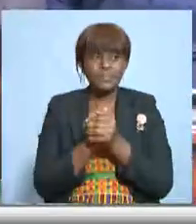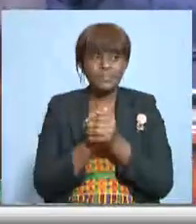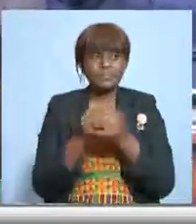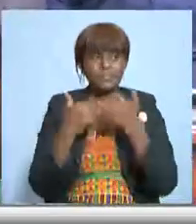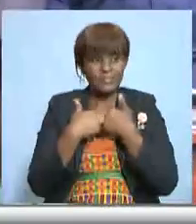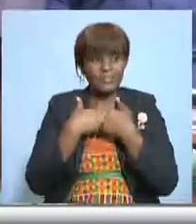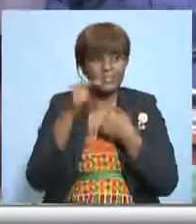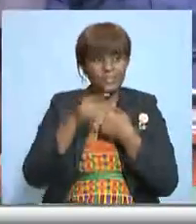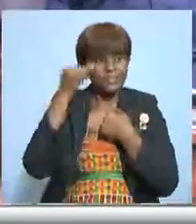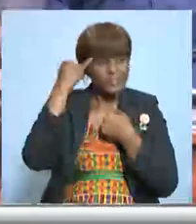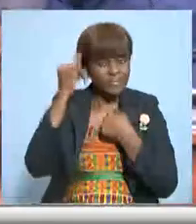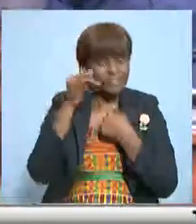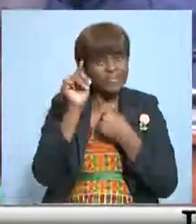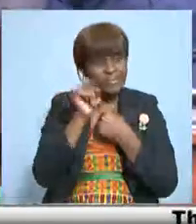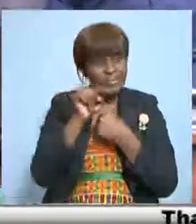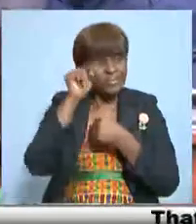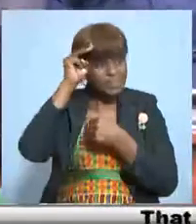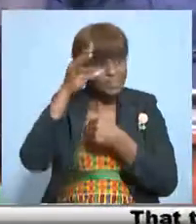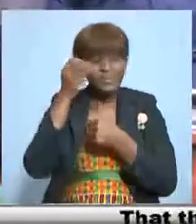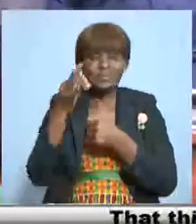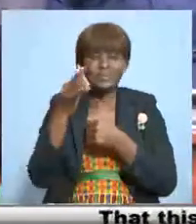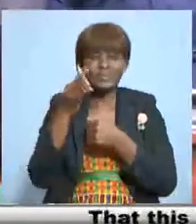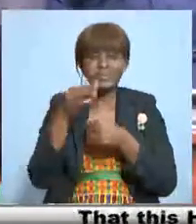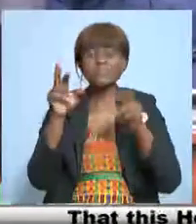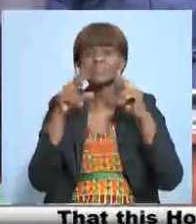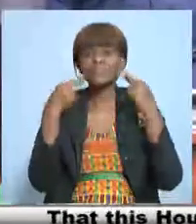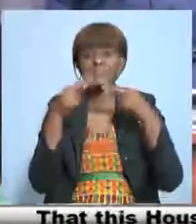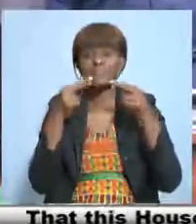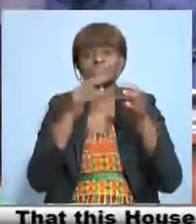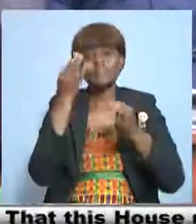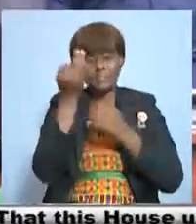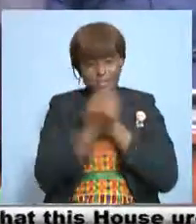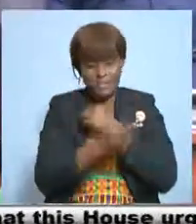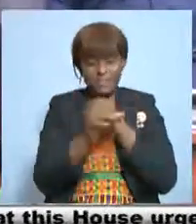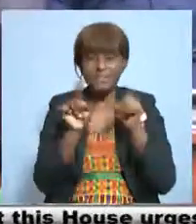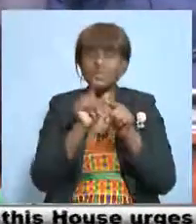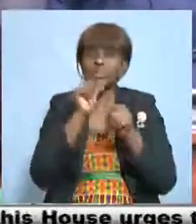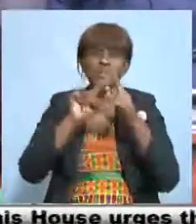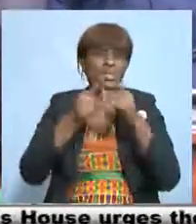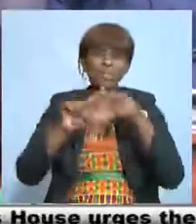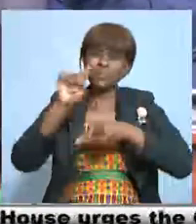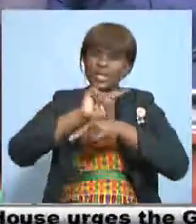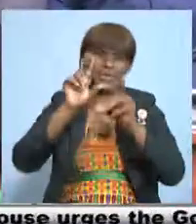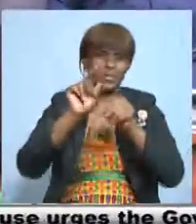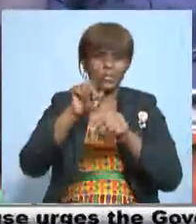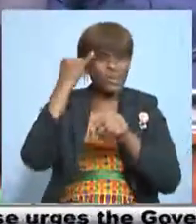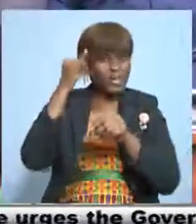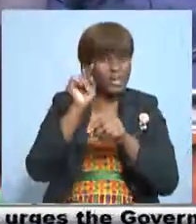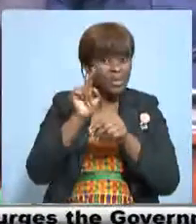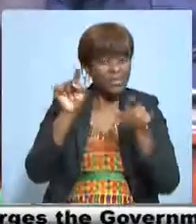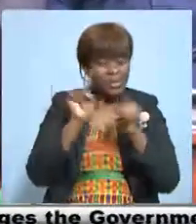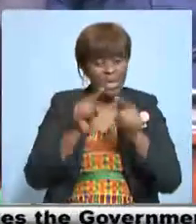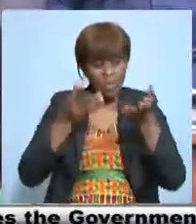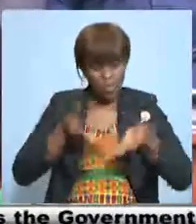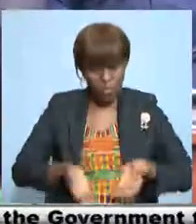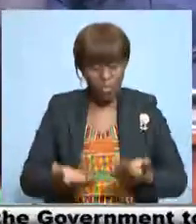the idea of the Ministry of Religious Affairs has not started today. It was birthed